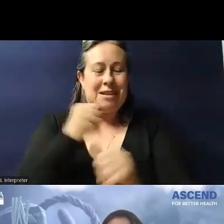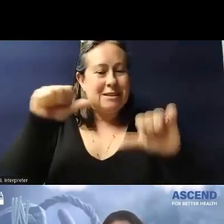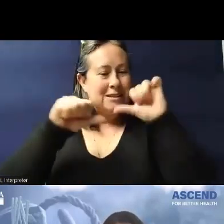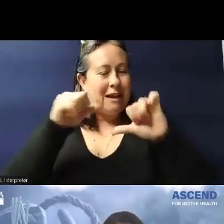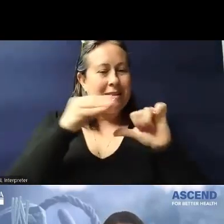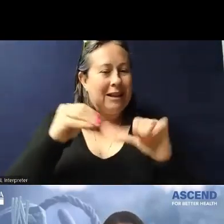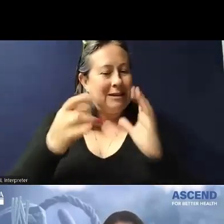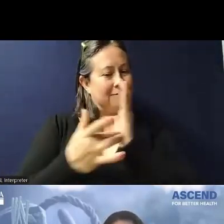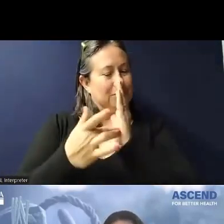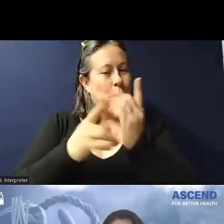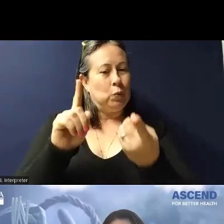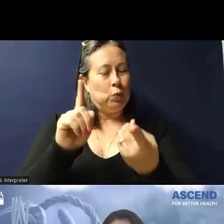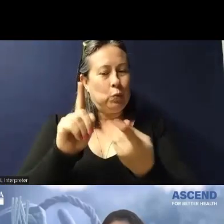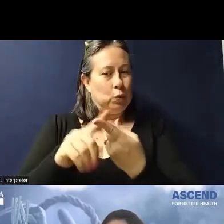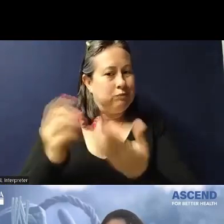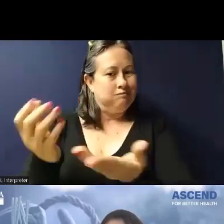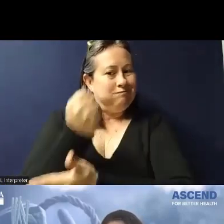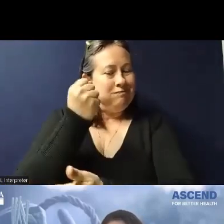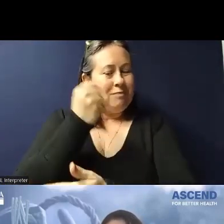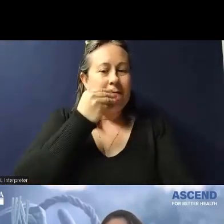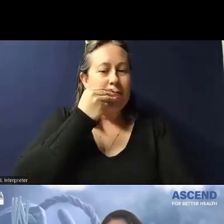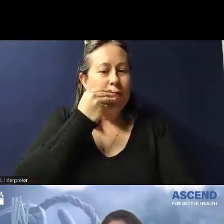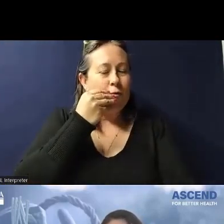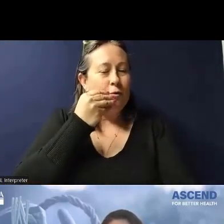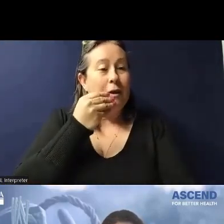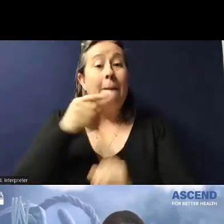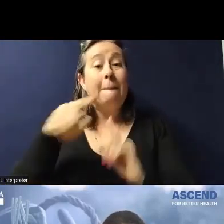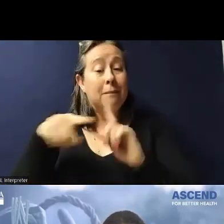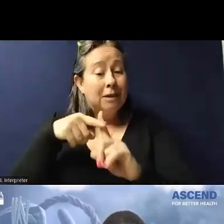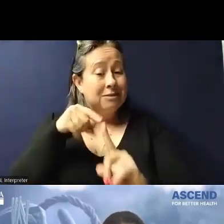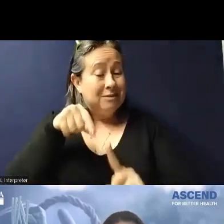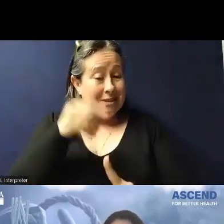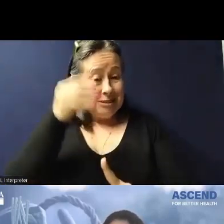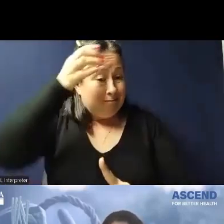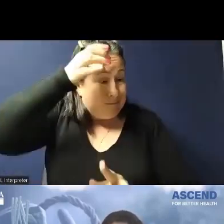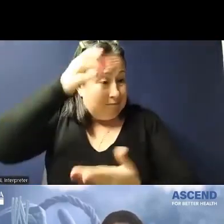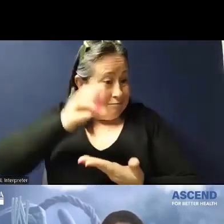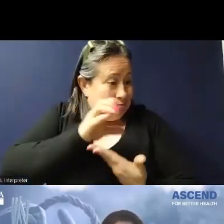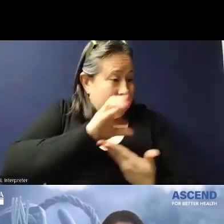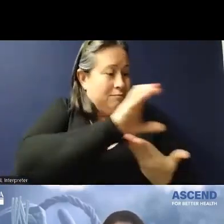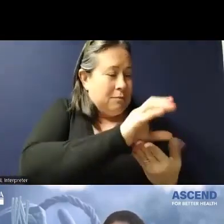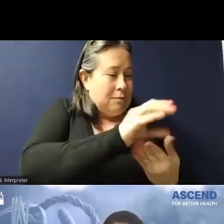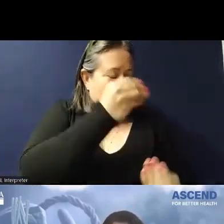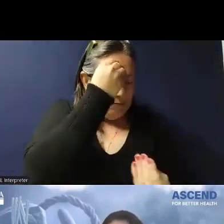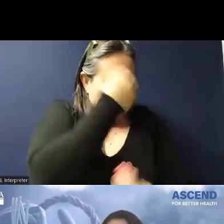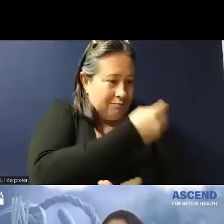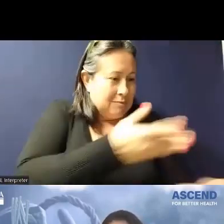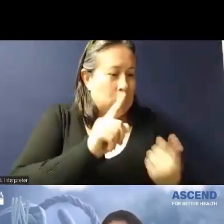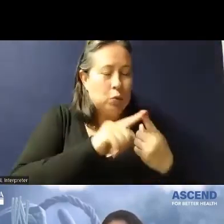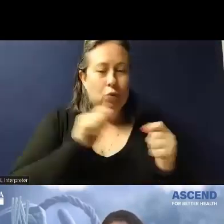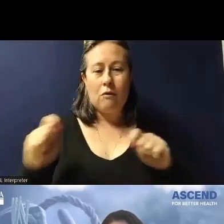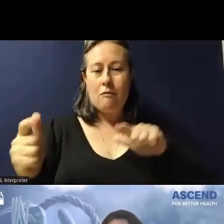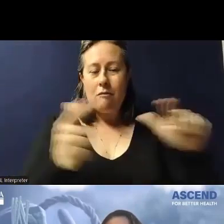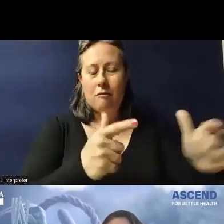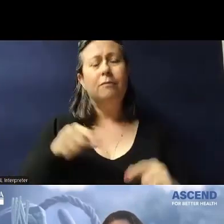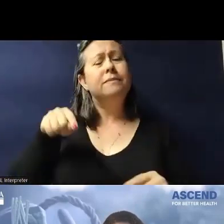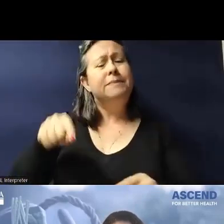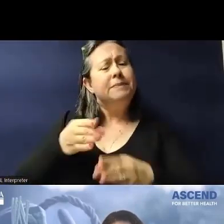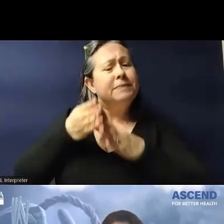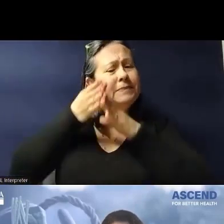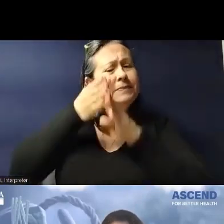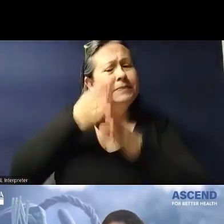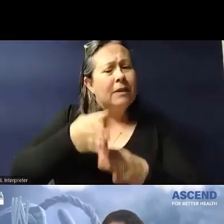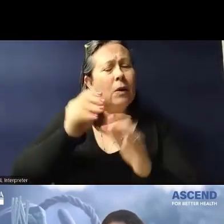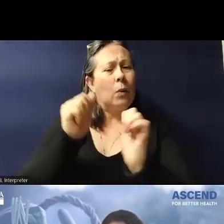in its entirety and to make this knowledge accessible to all. This mission is well aligned with USDA's